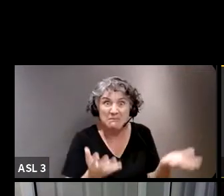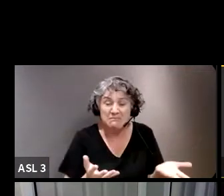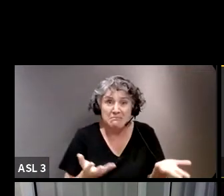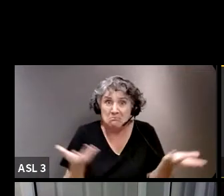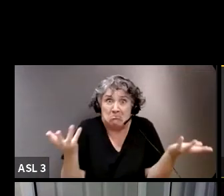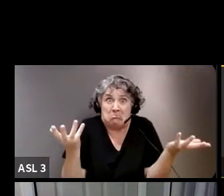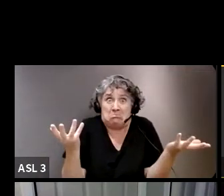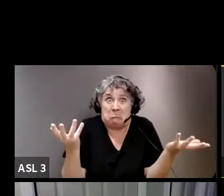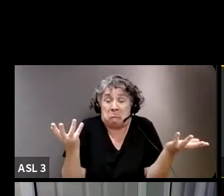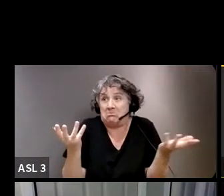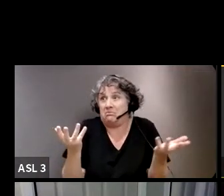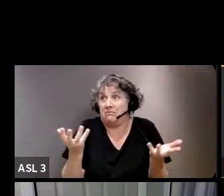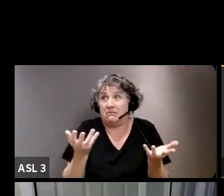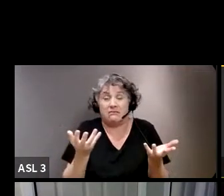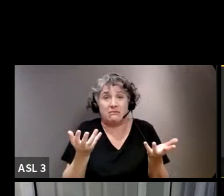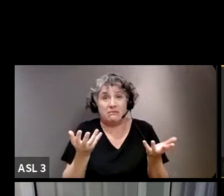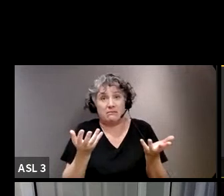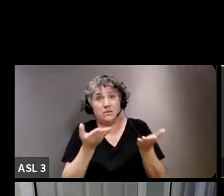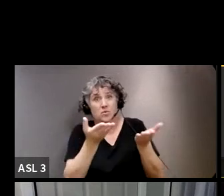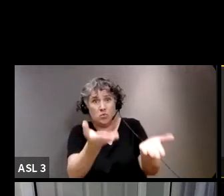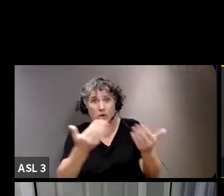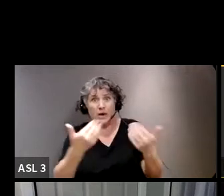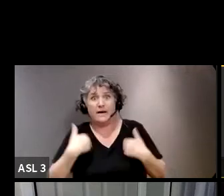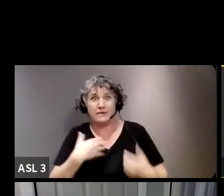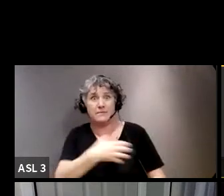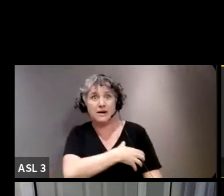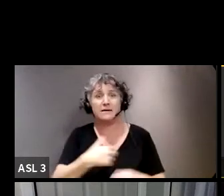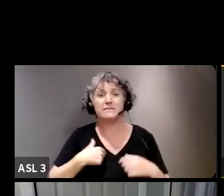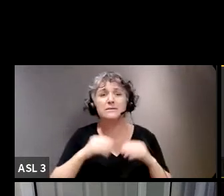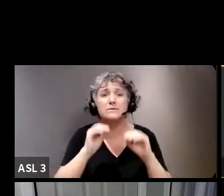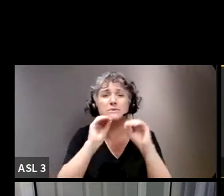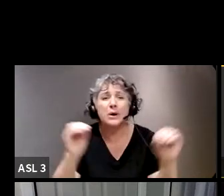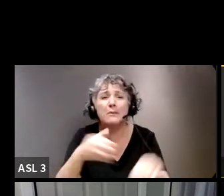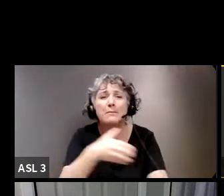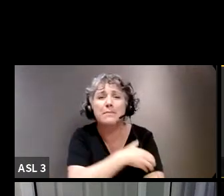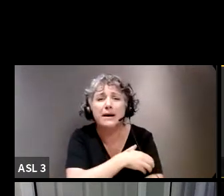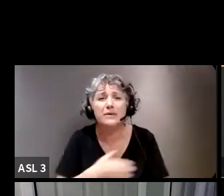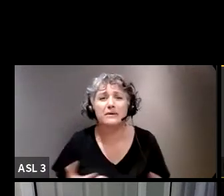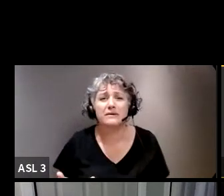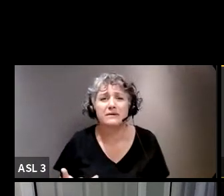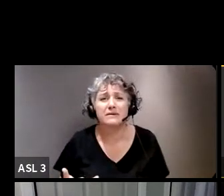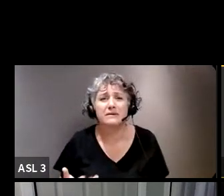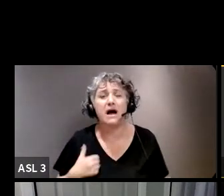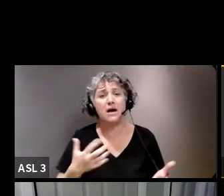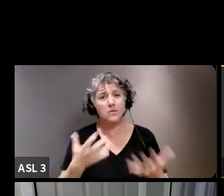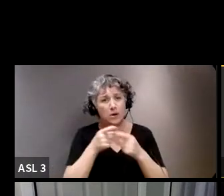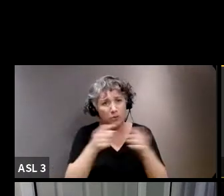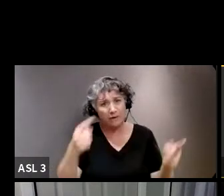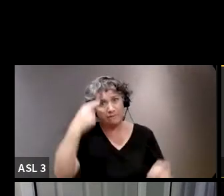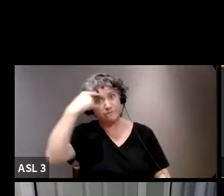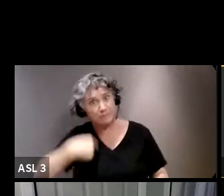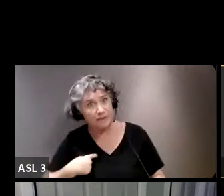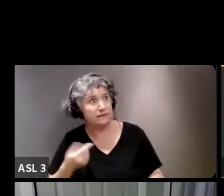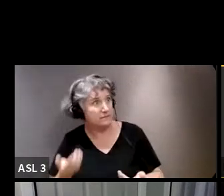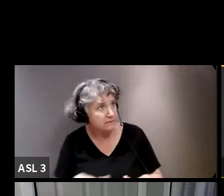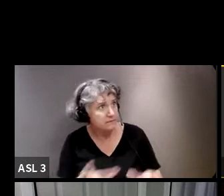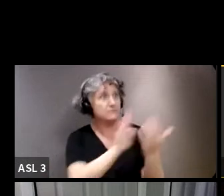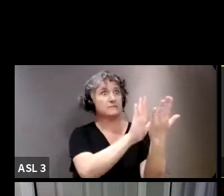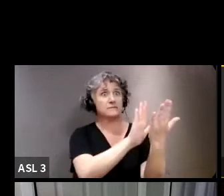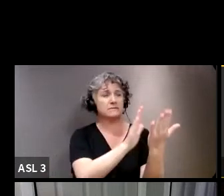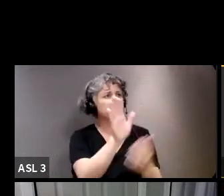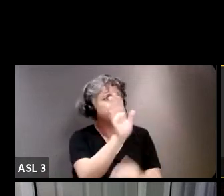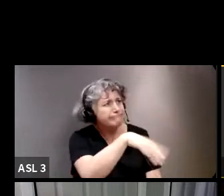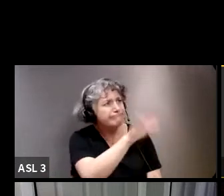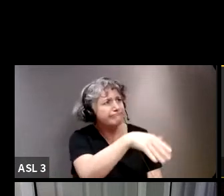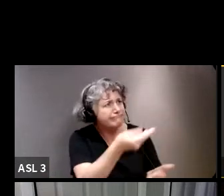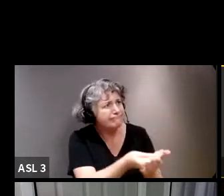a as somebody who has power i don't so that would be something that i would like to see you do as somebody who